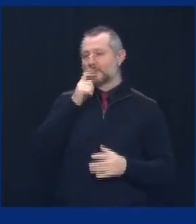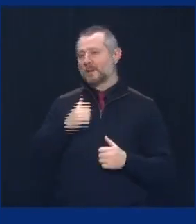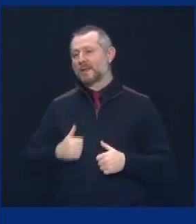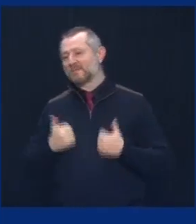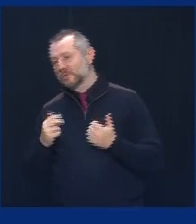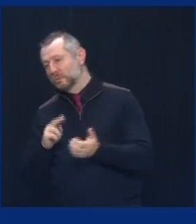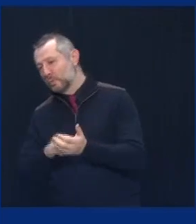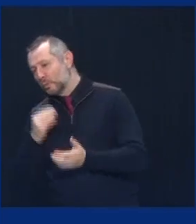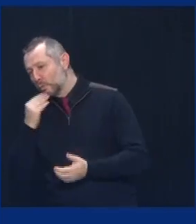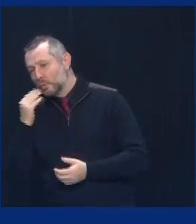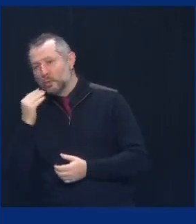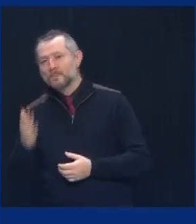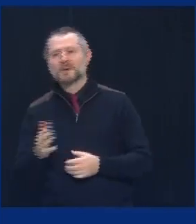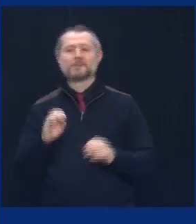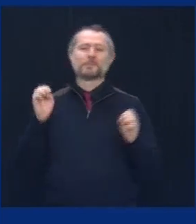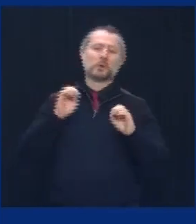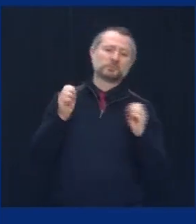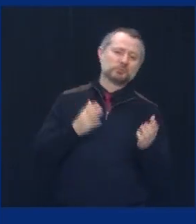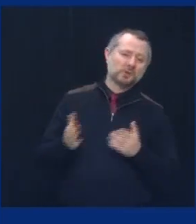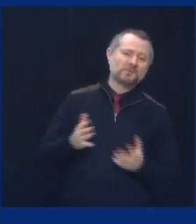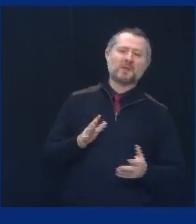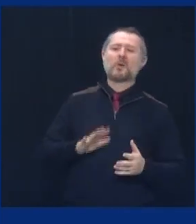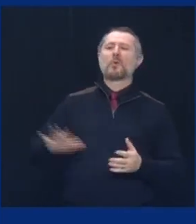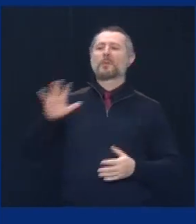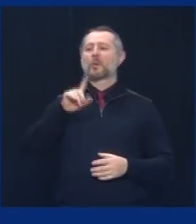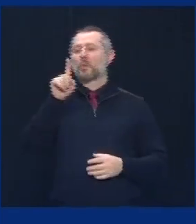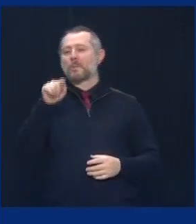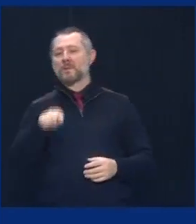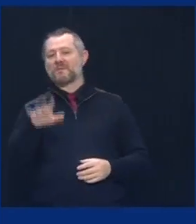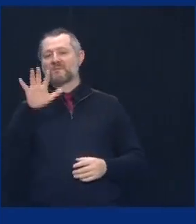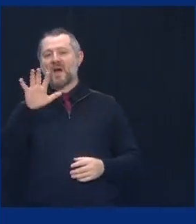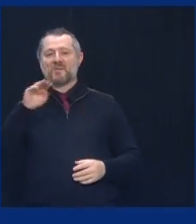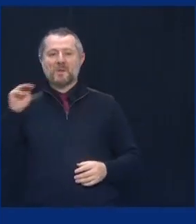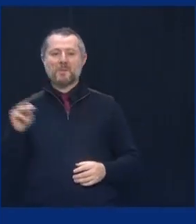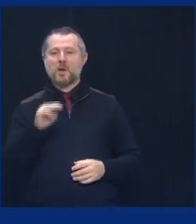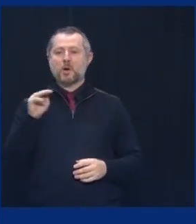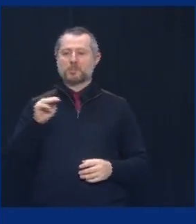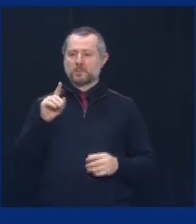workers. It's about 1.5 million, which is the first 1A category. So if you look